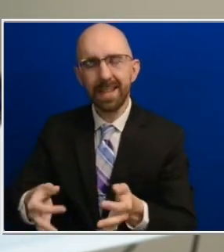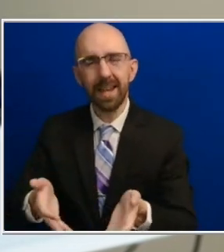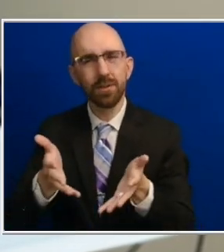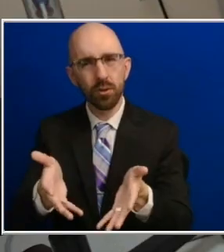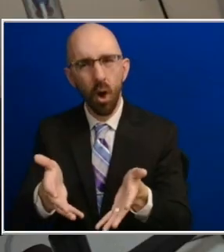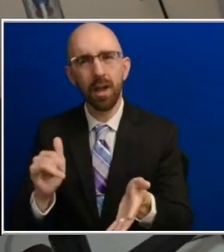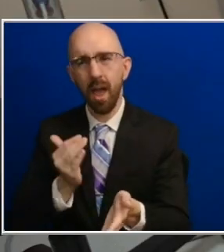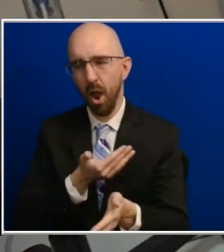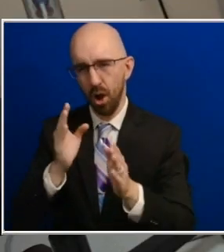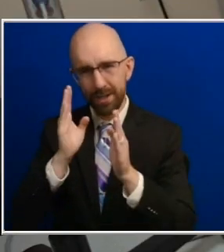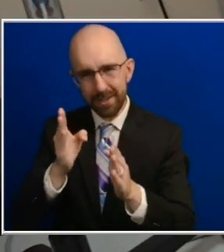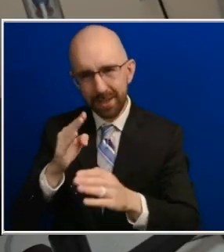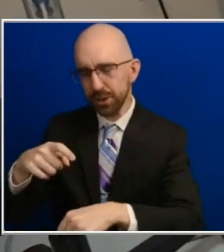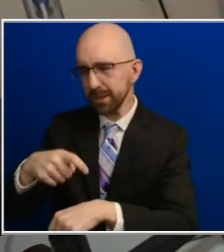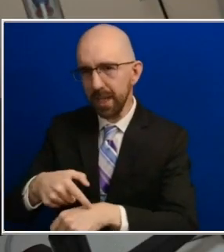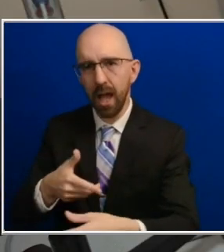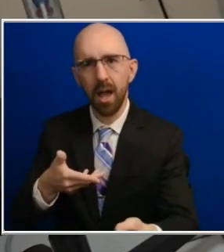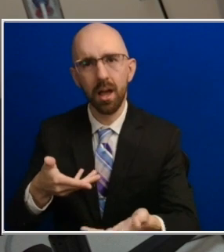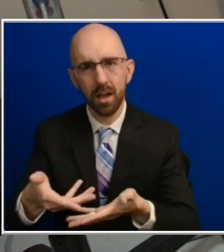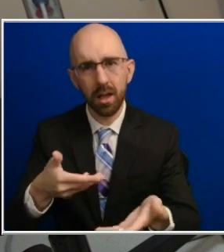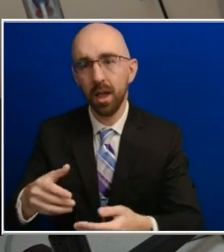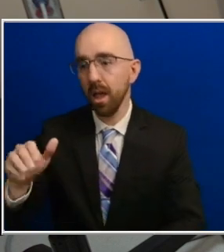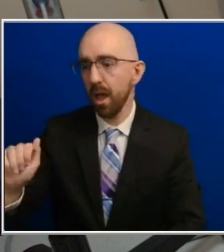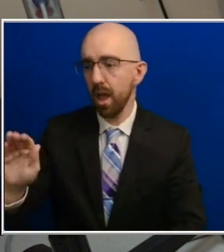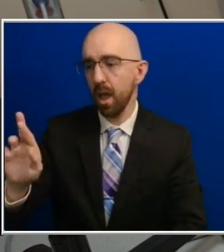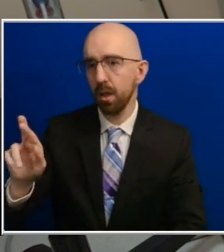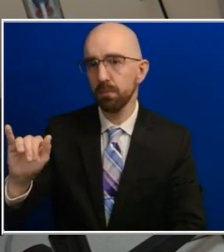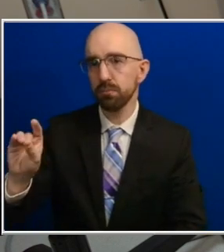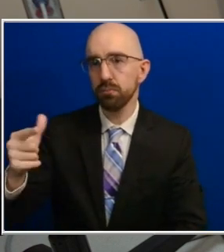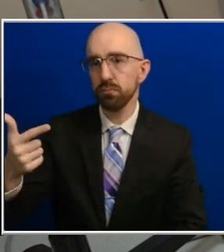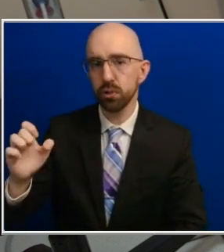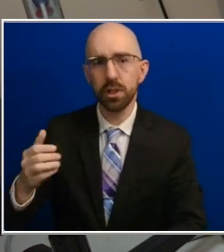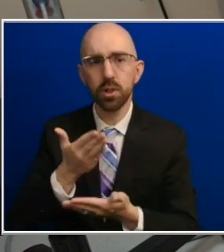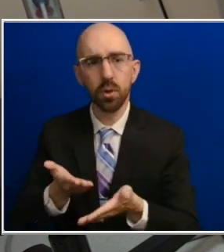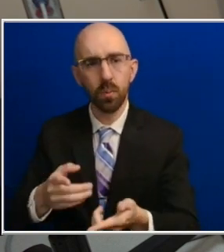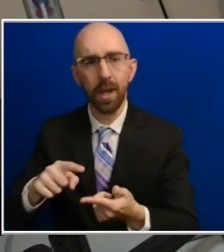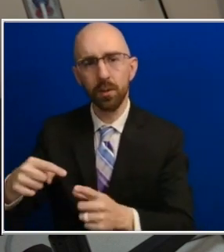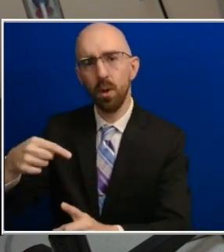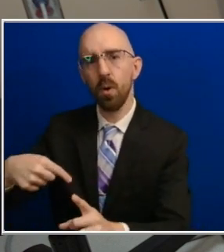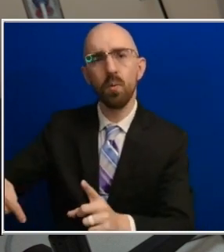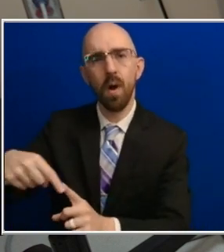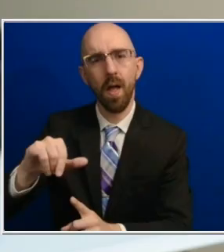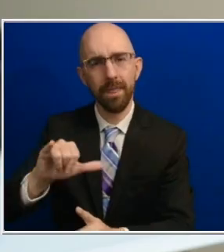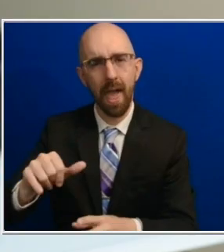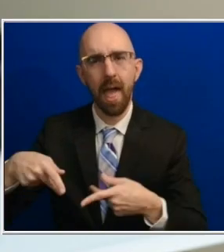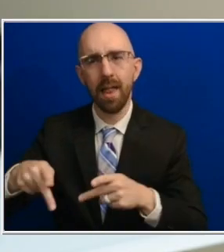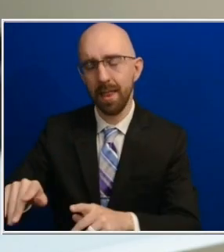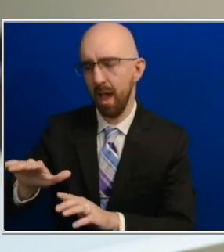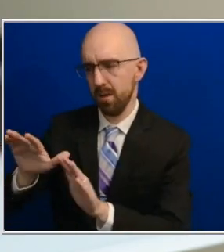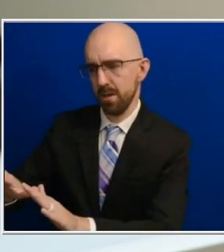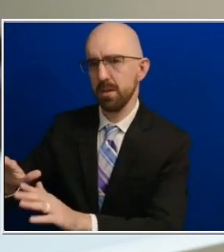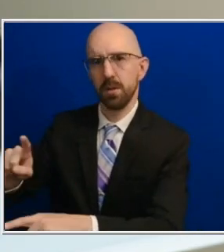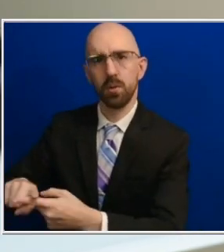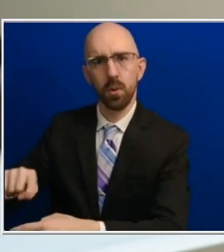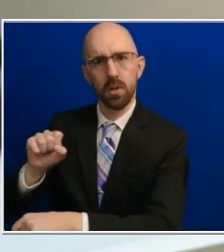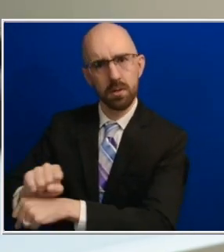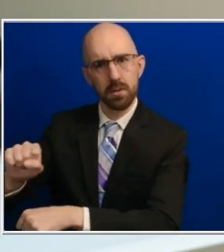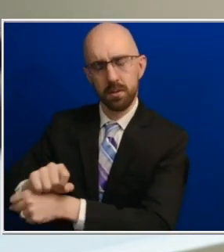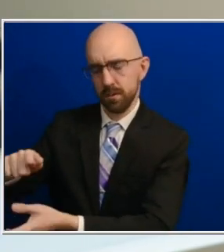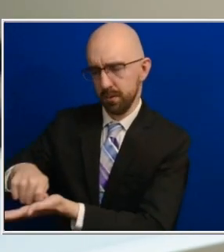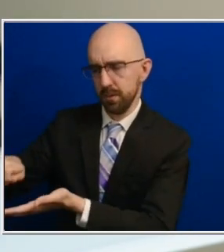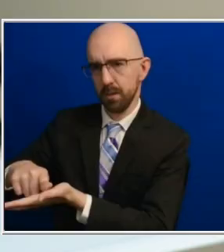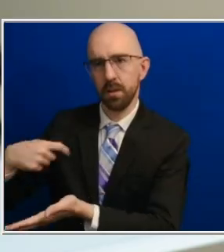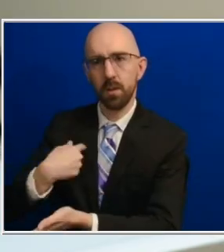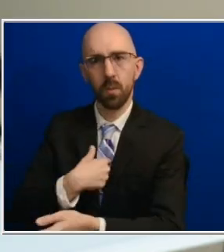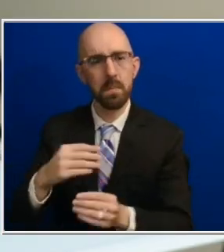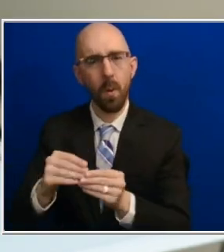with our patients. A bridge is a great way to get around that and allow something else to do some of that work for us so that we're just doing more editing